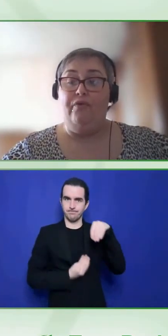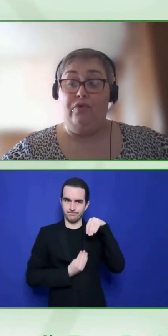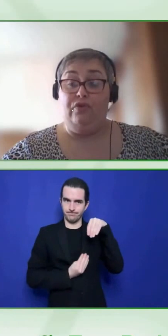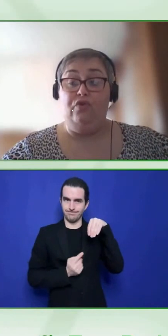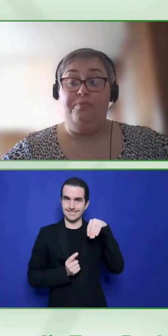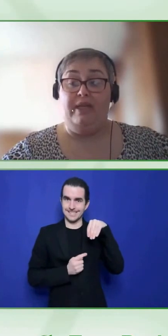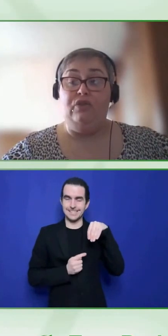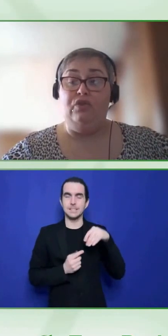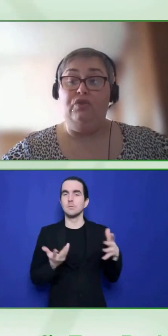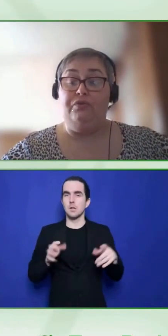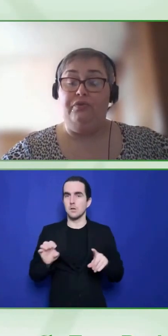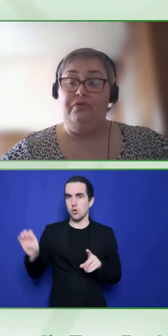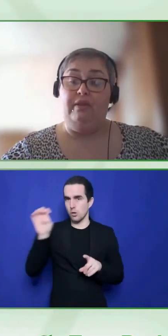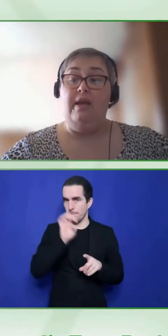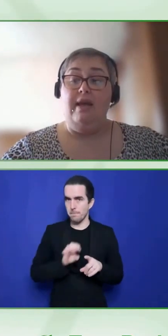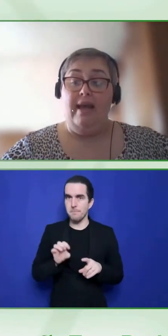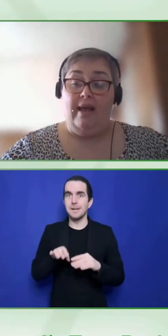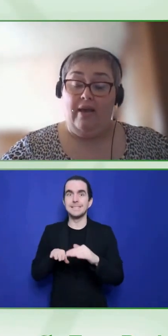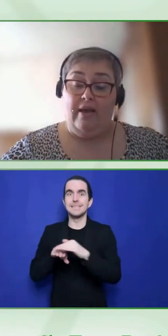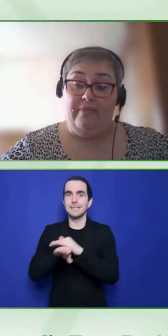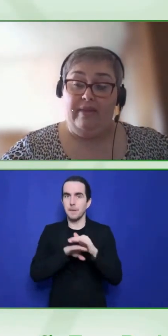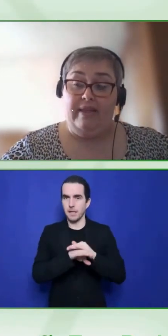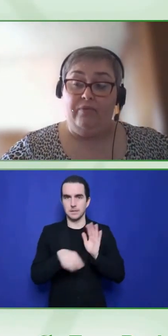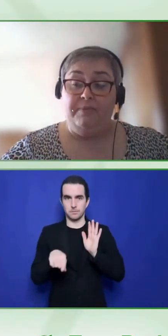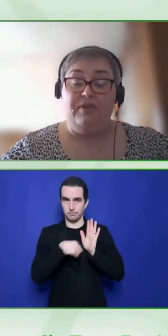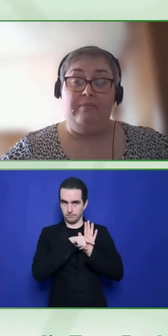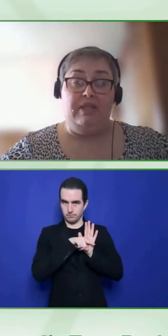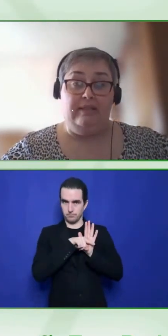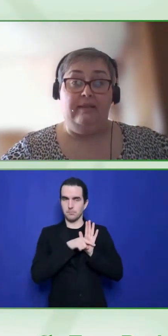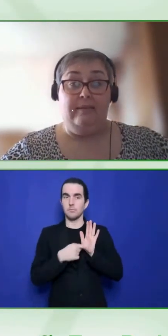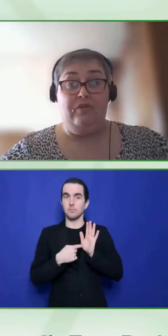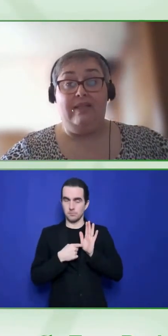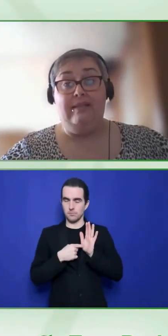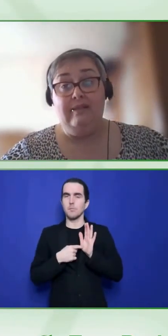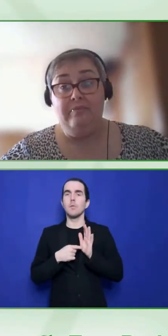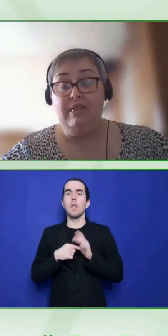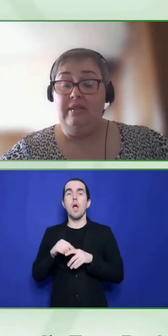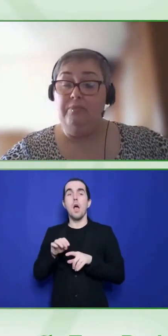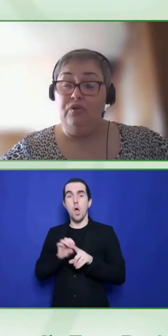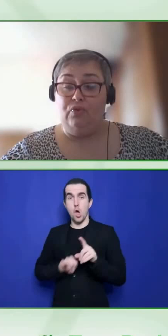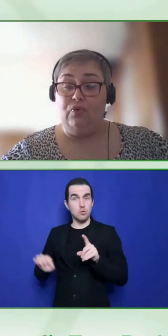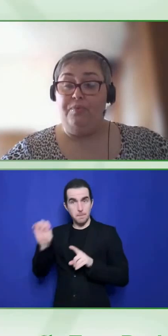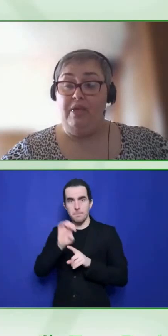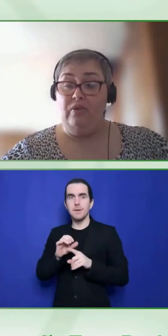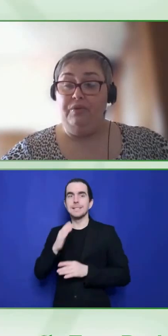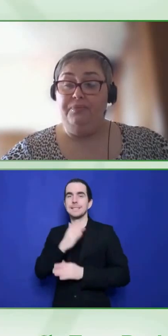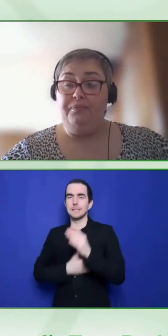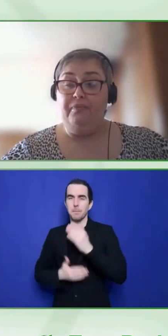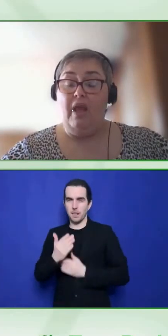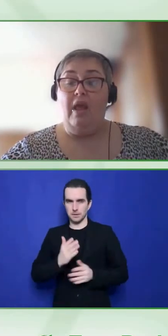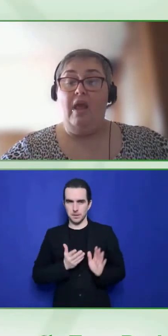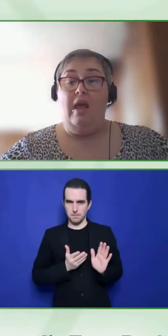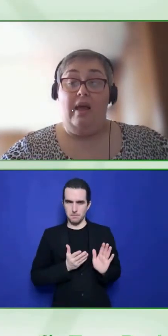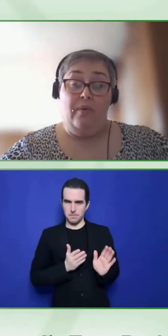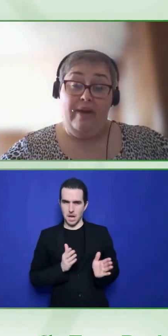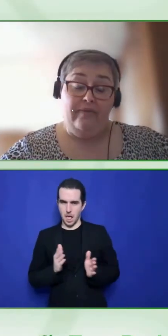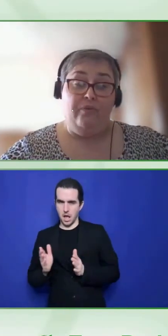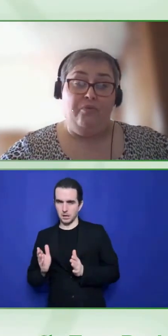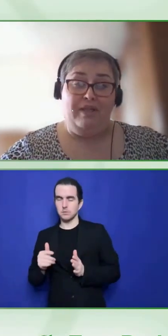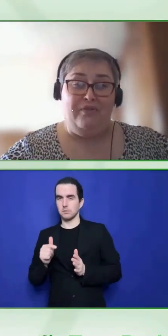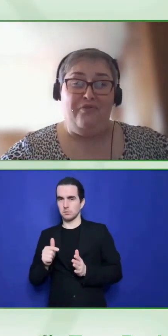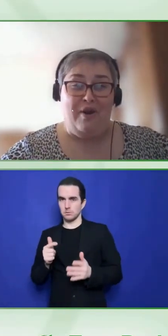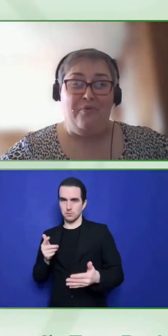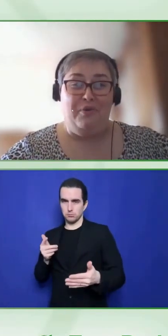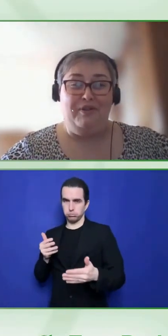aspect for the European Union to fulfill their responsibility in terms of accessibility, but also beyond.